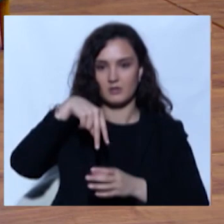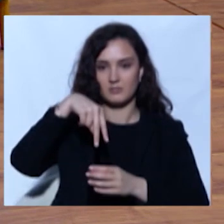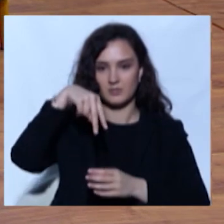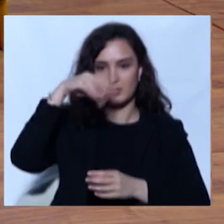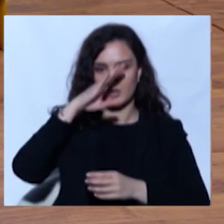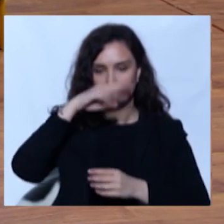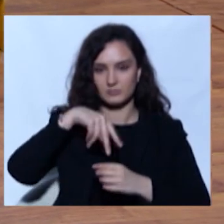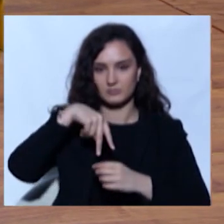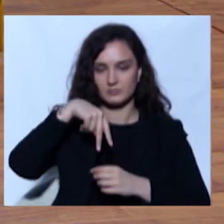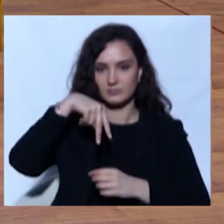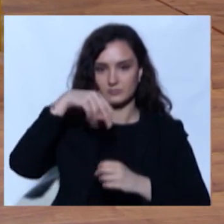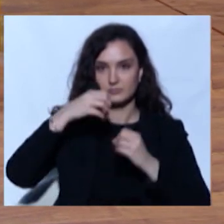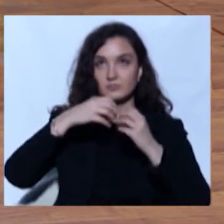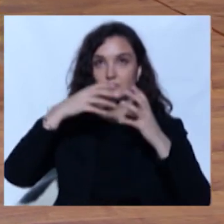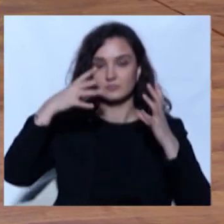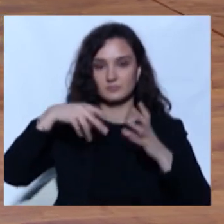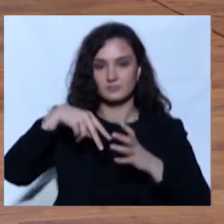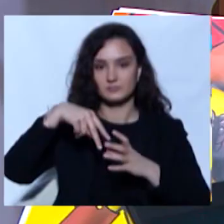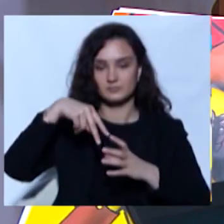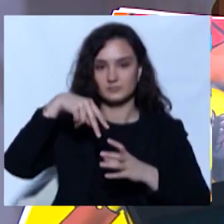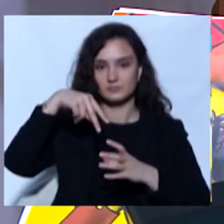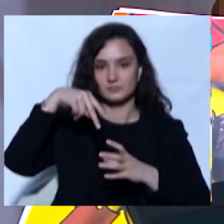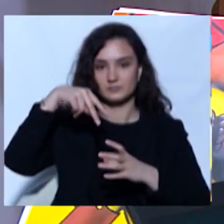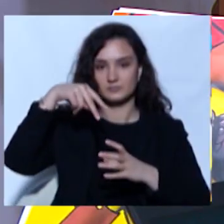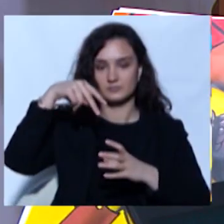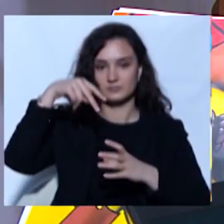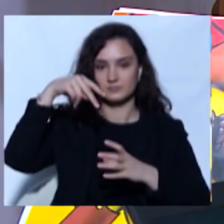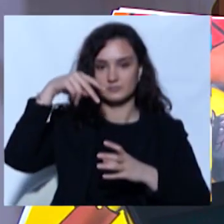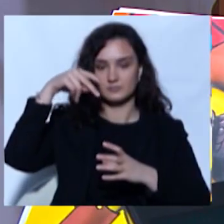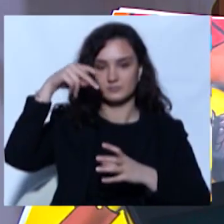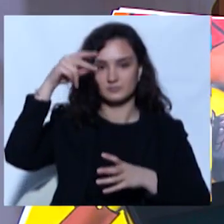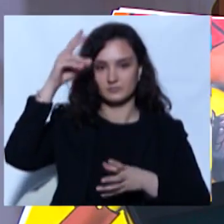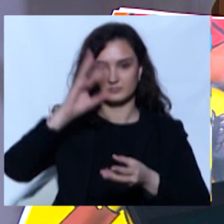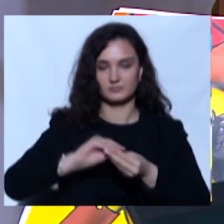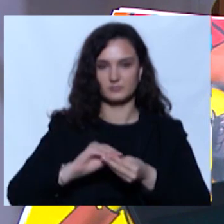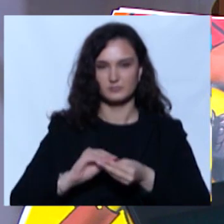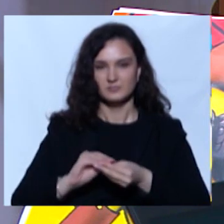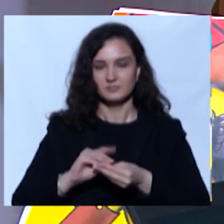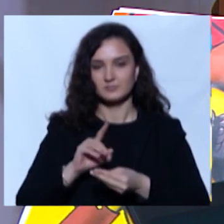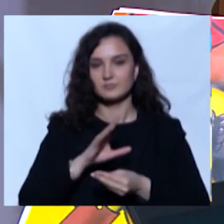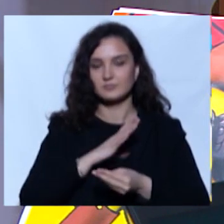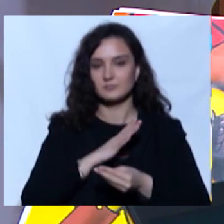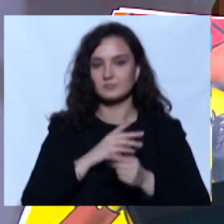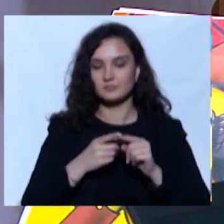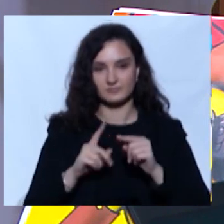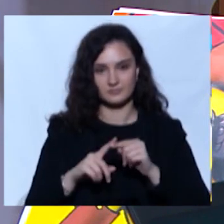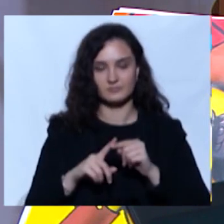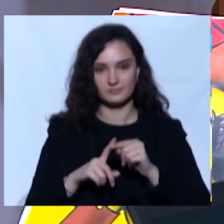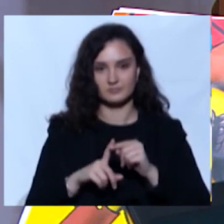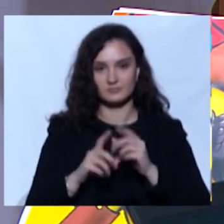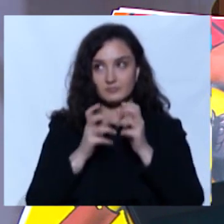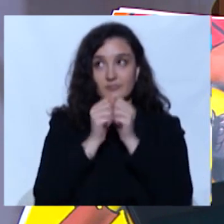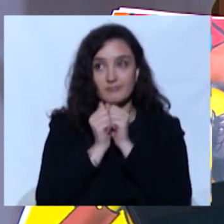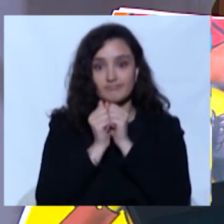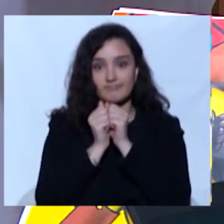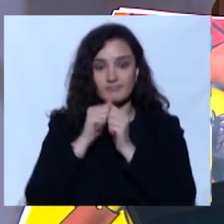air. When the balloons went up, George went up with them. He was holding on tightly. It